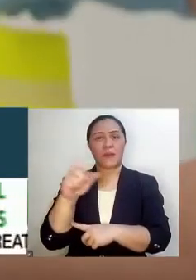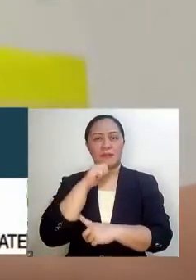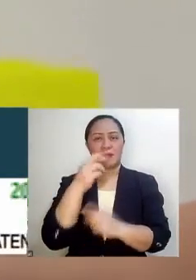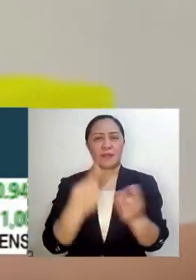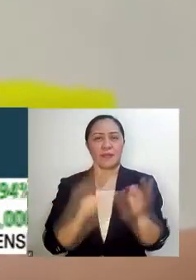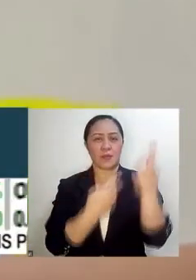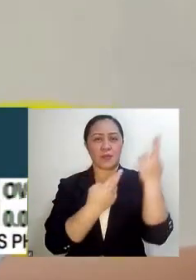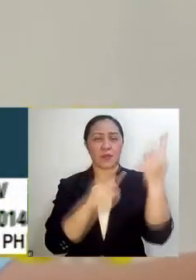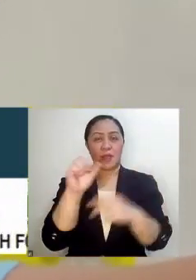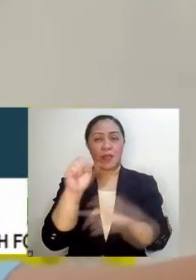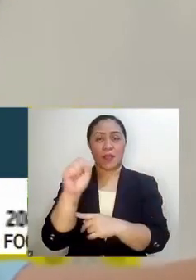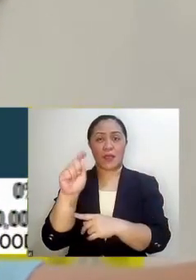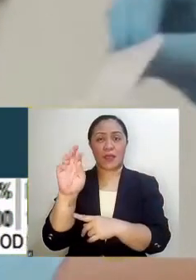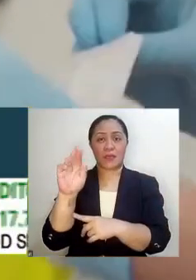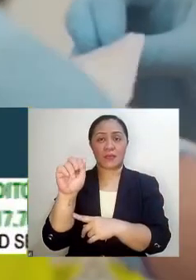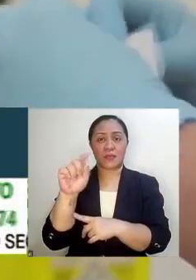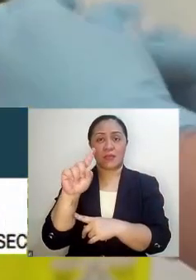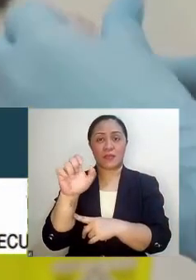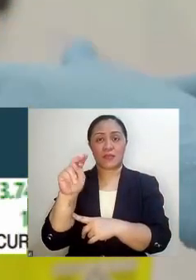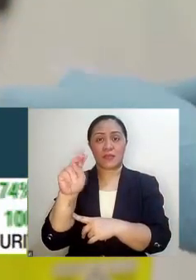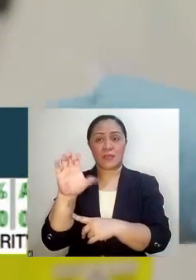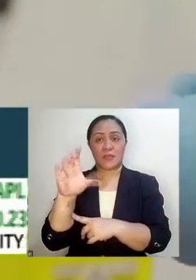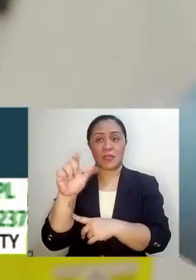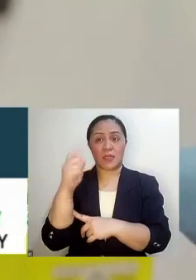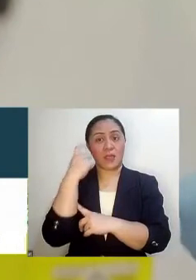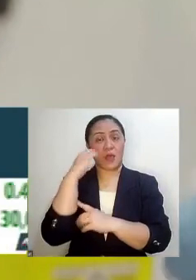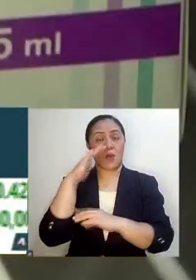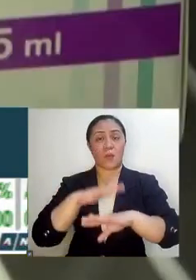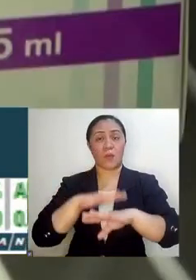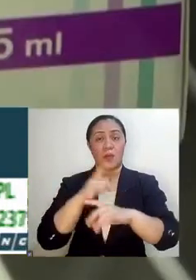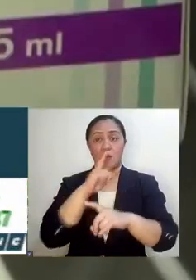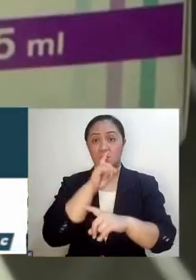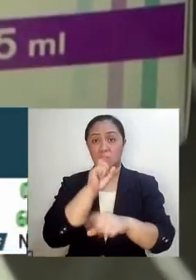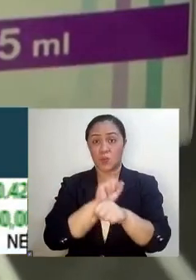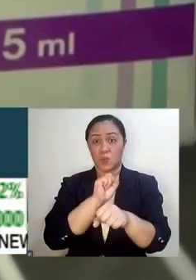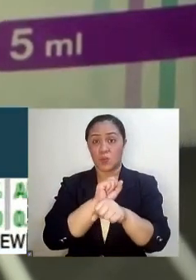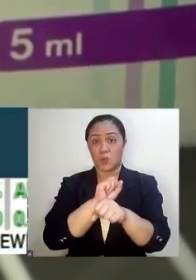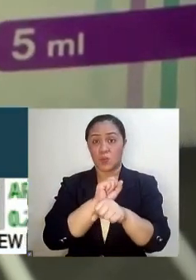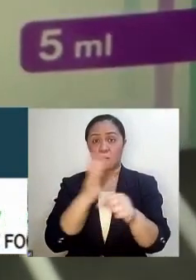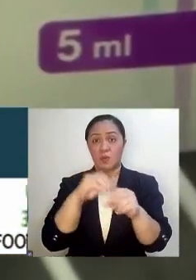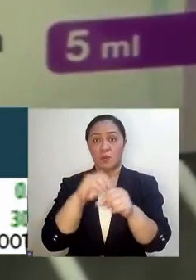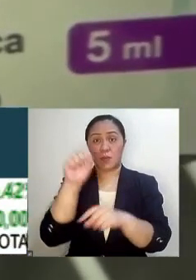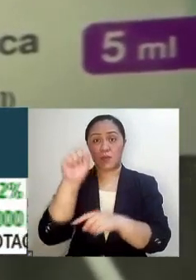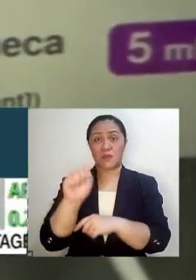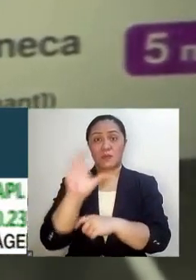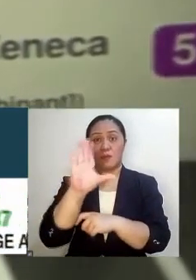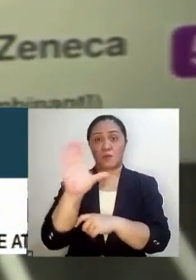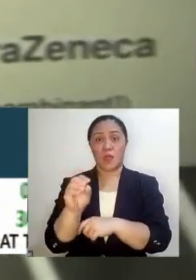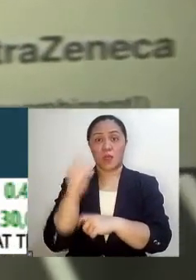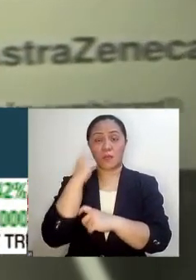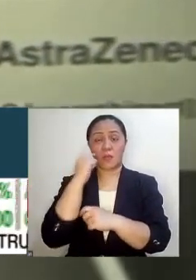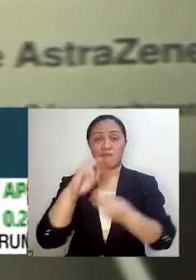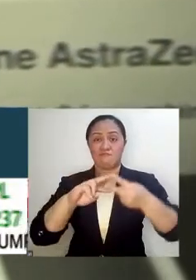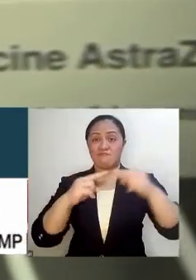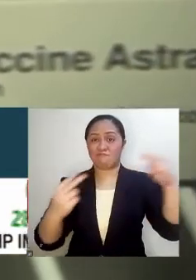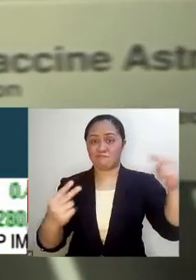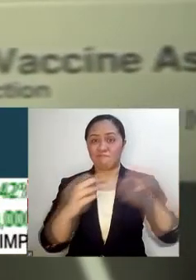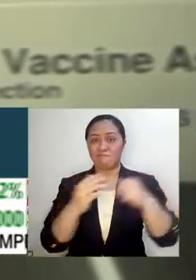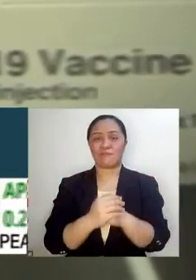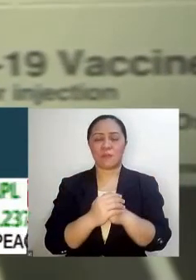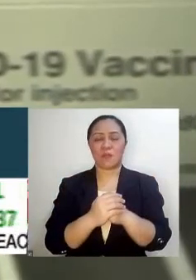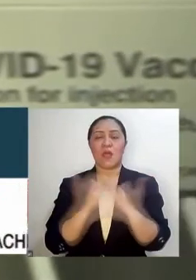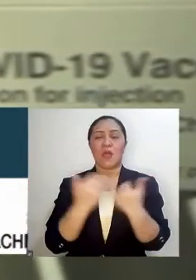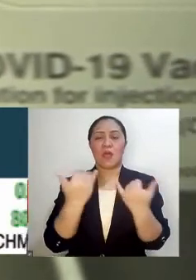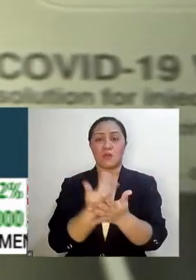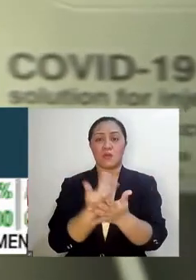AstraZeneca's vaccine despite a reduced efficacy against the South African variant of the coronavirus. Earlier this week, South